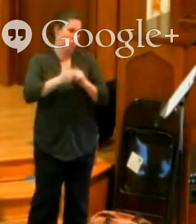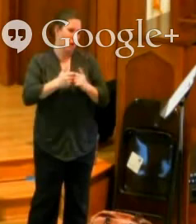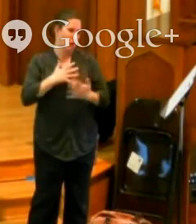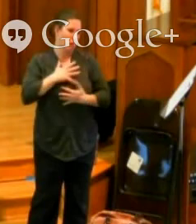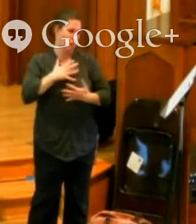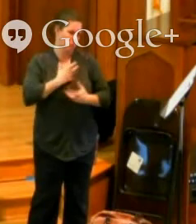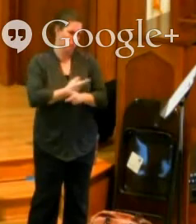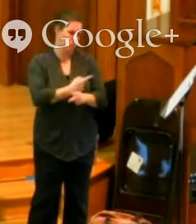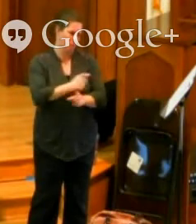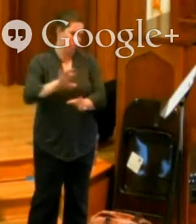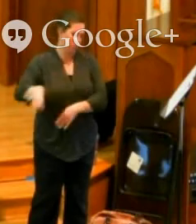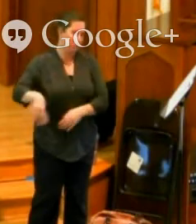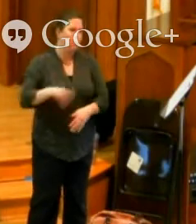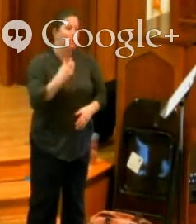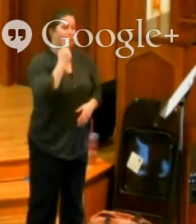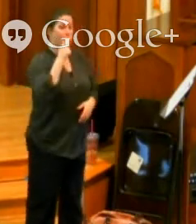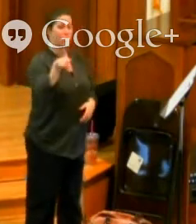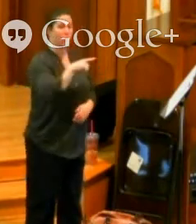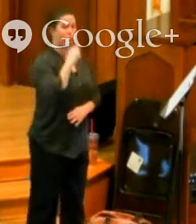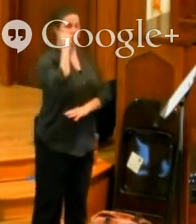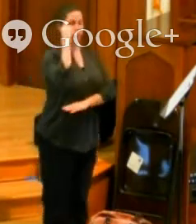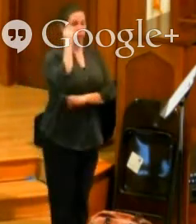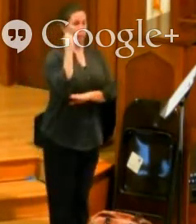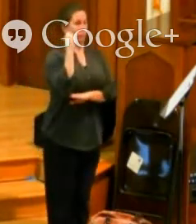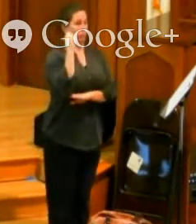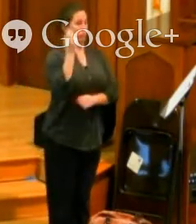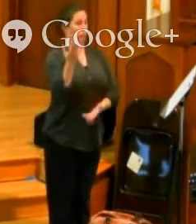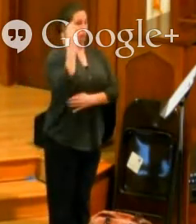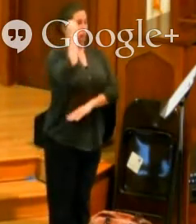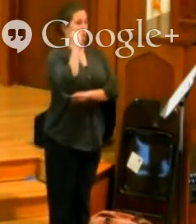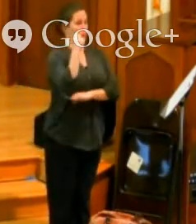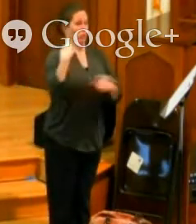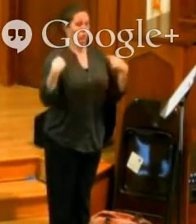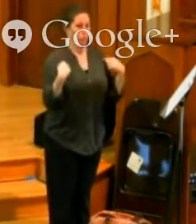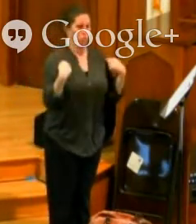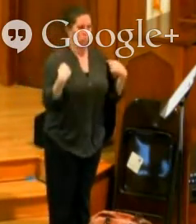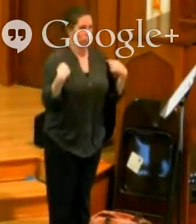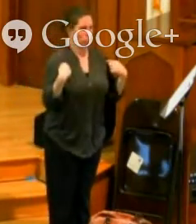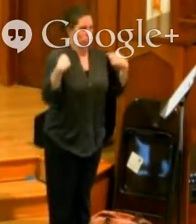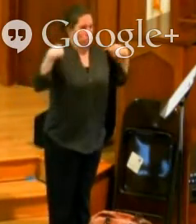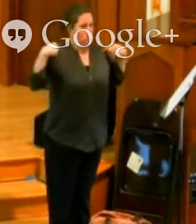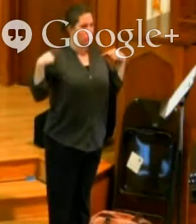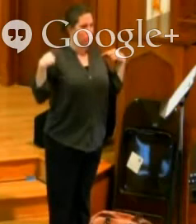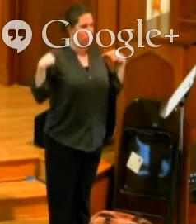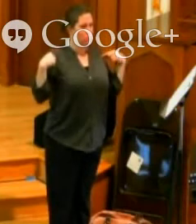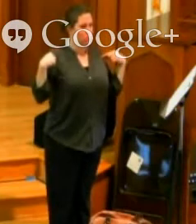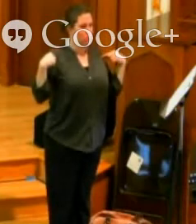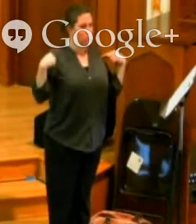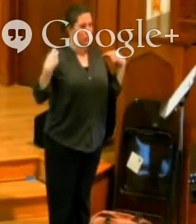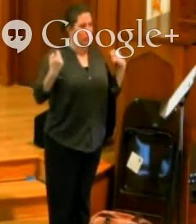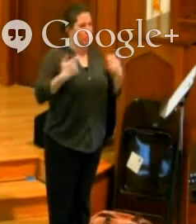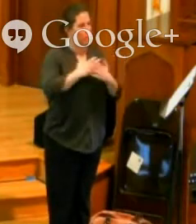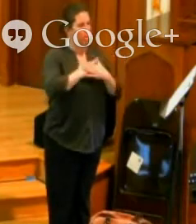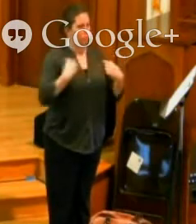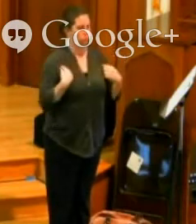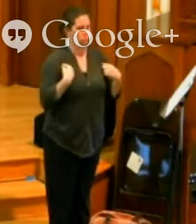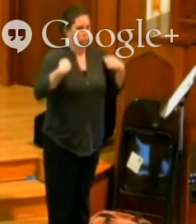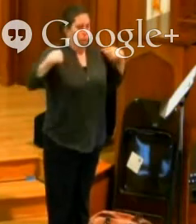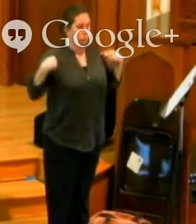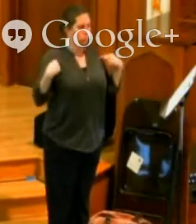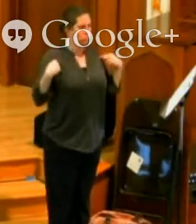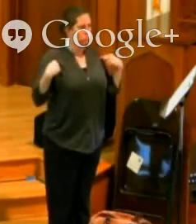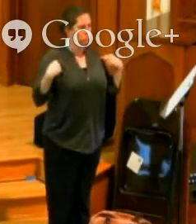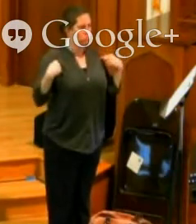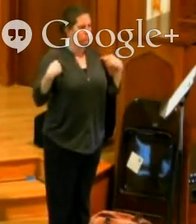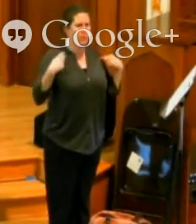correctly. I want you to sit tall, roll your shoulders back, and kind of relax a little bit. And where's